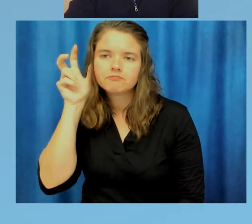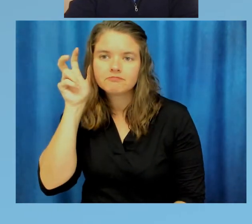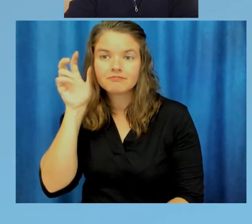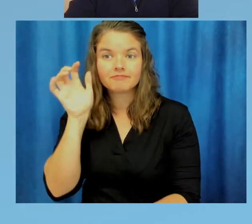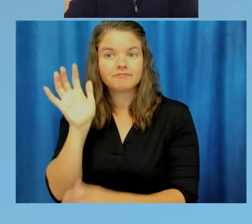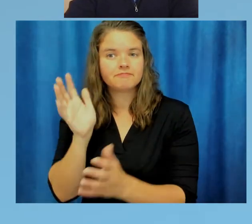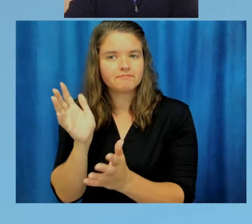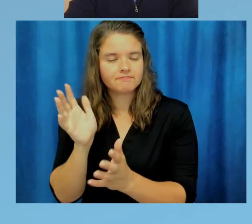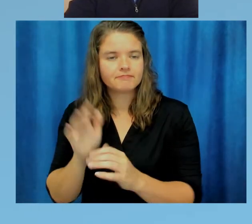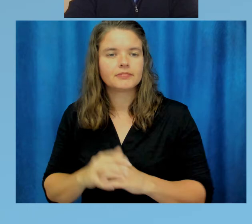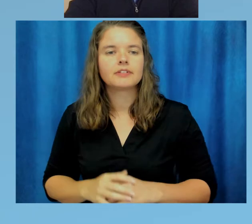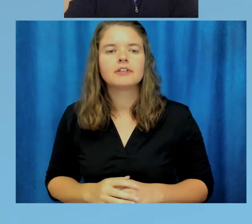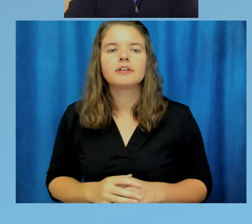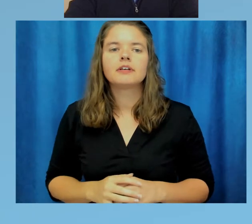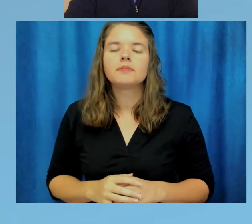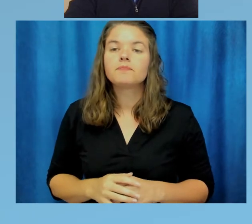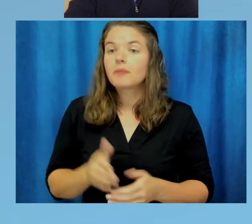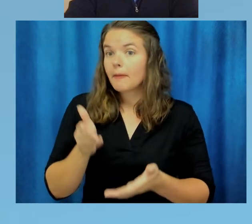method of communicating.